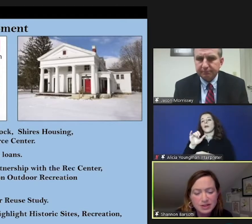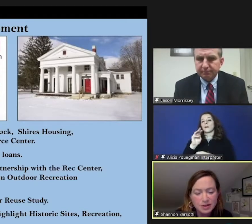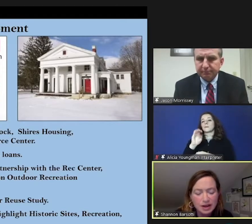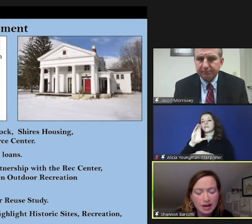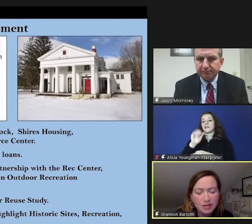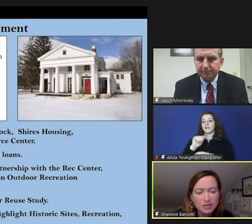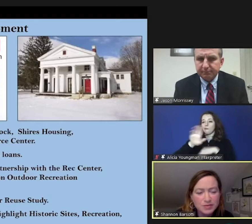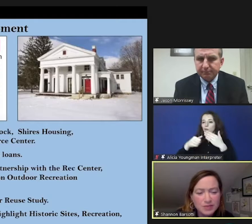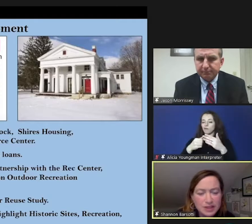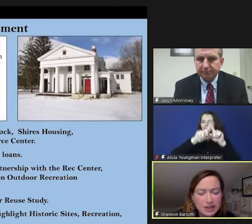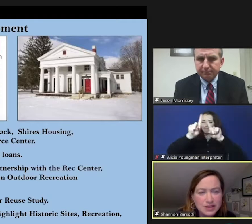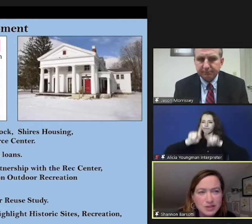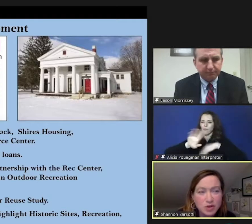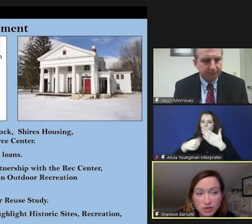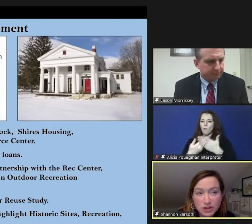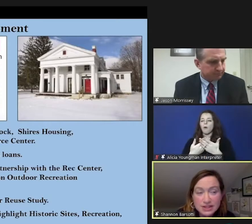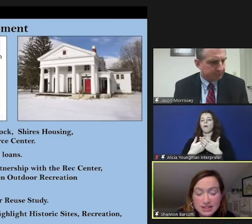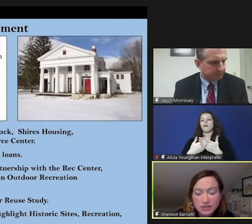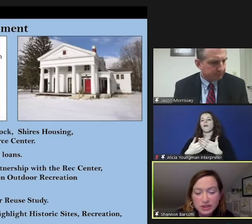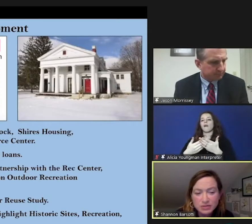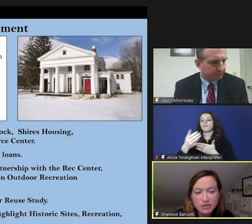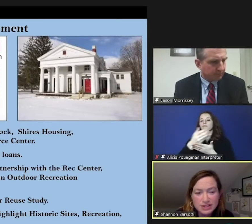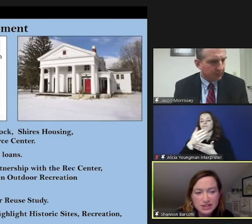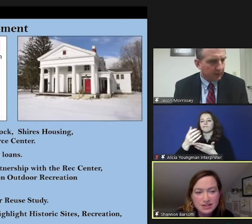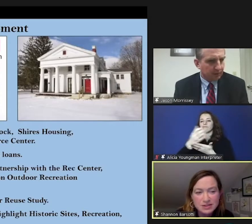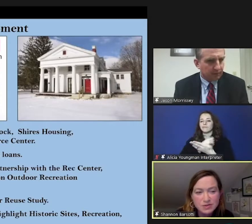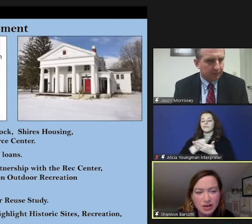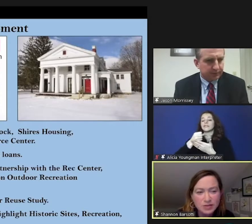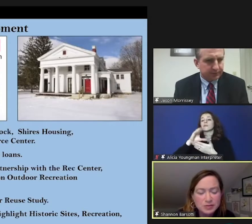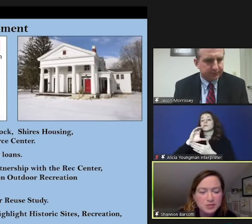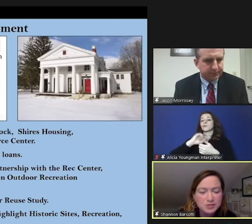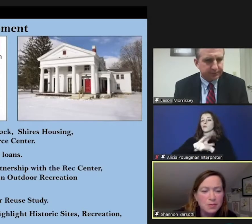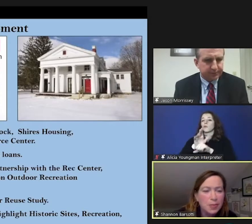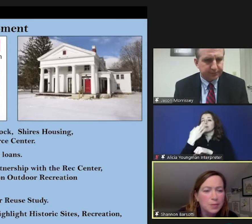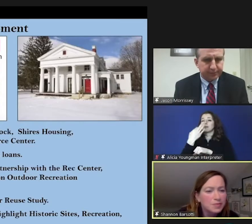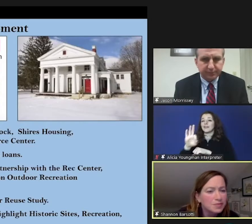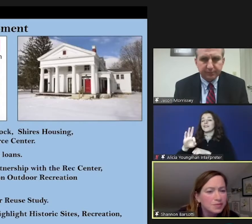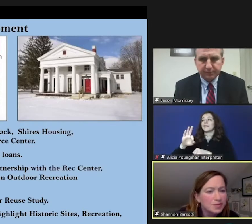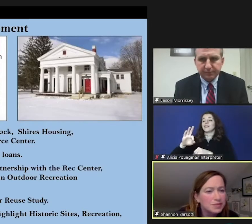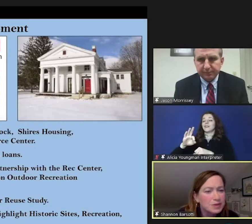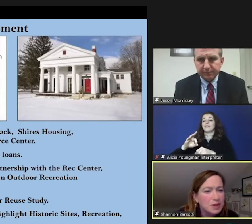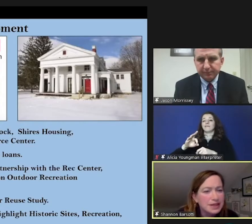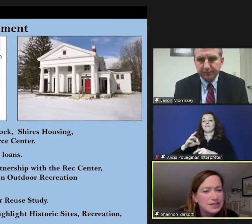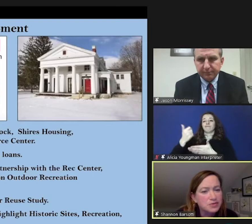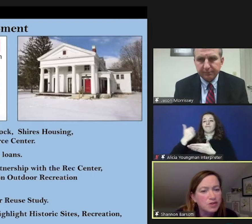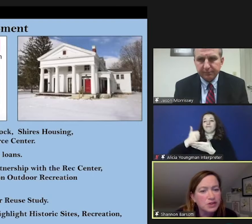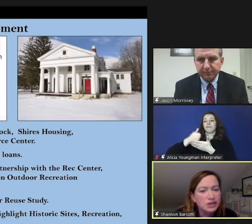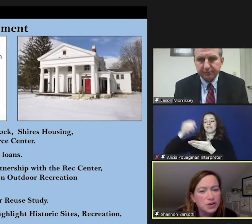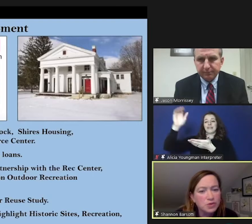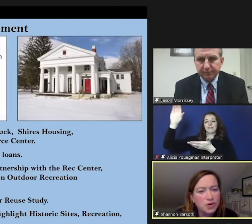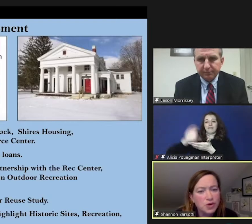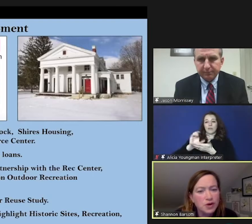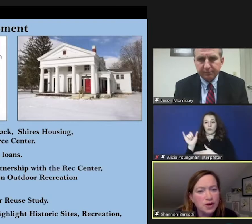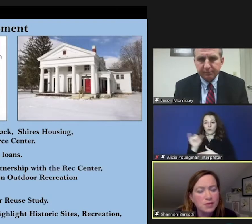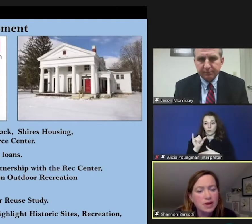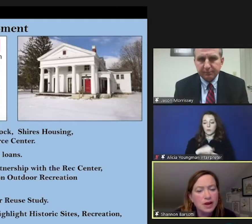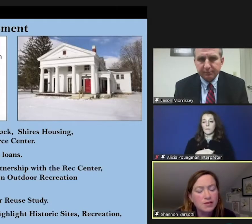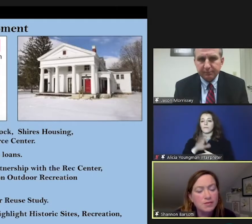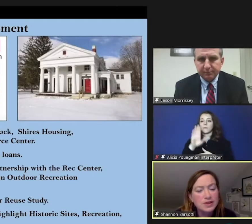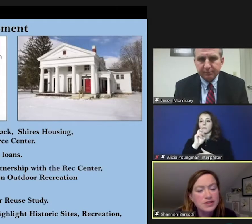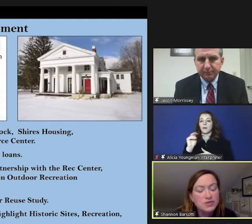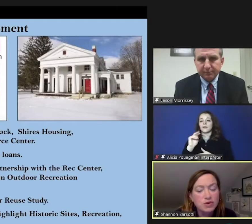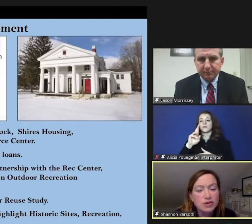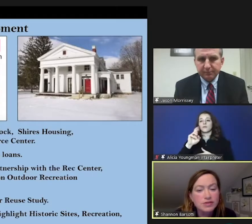received some COVID-19 relief funding as well. The Bennington Revolving Loan